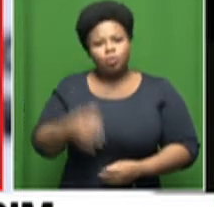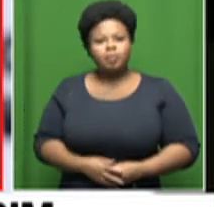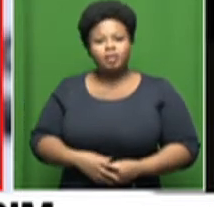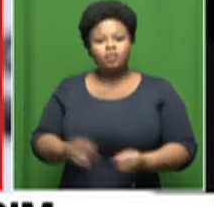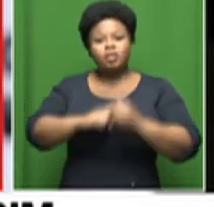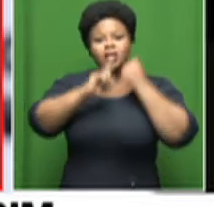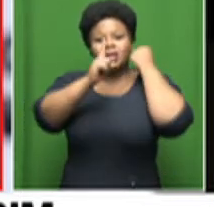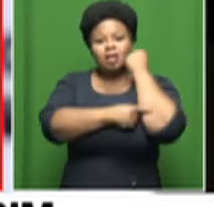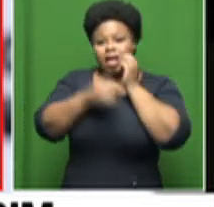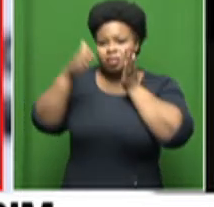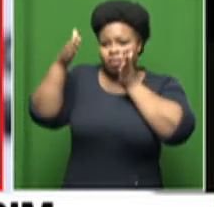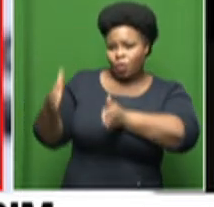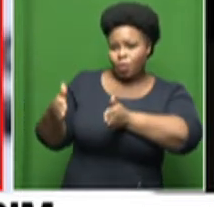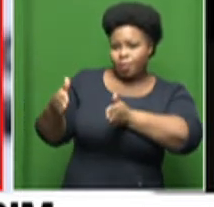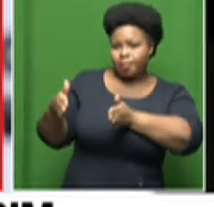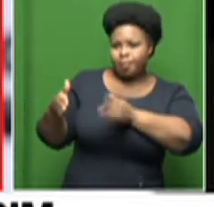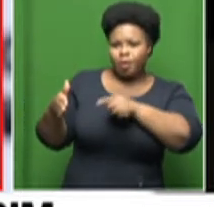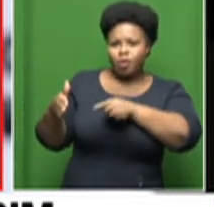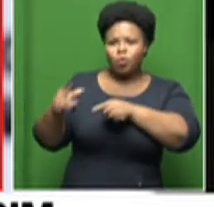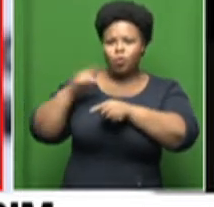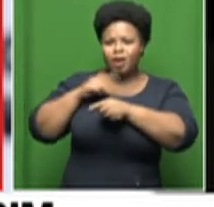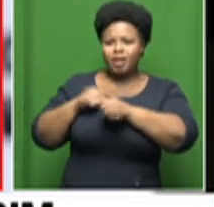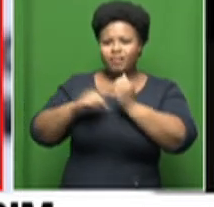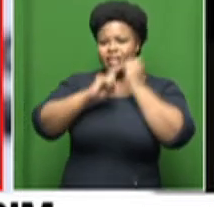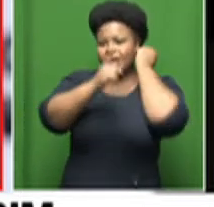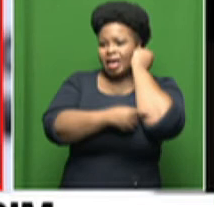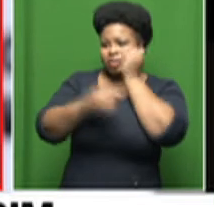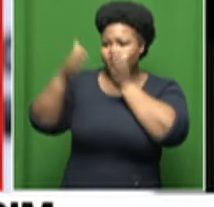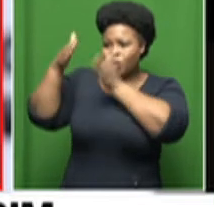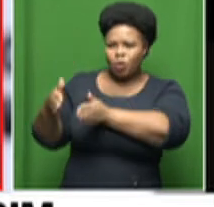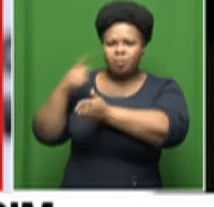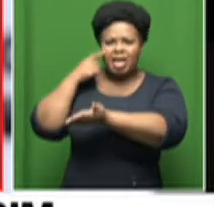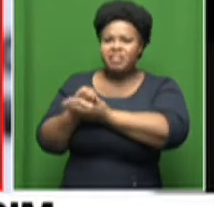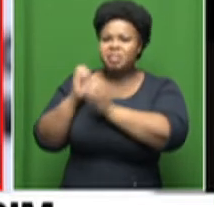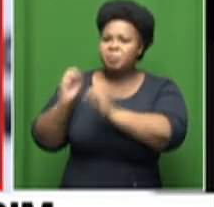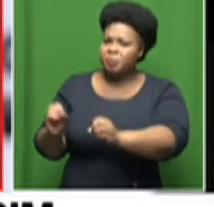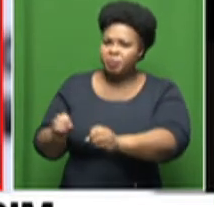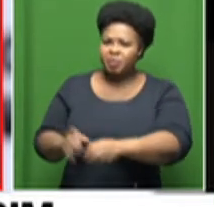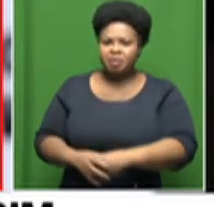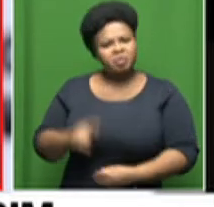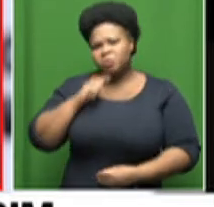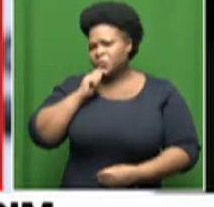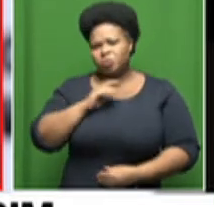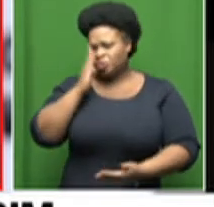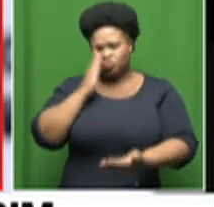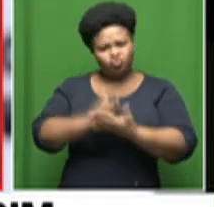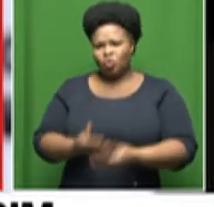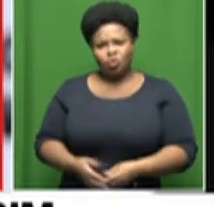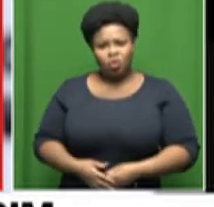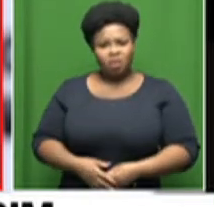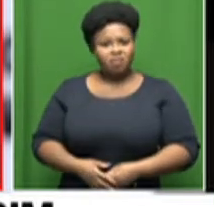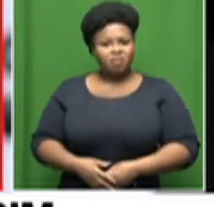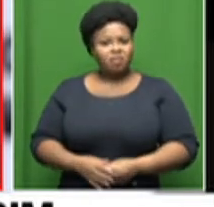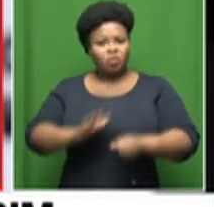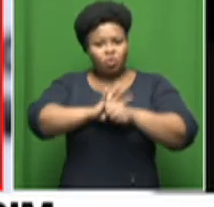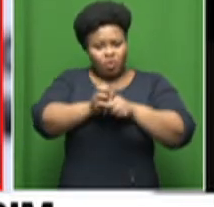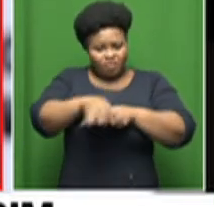column. Without evidence in the last column, we're not sure if the vaccine